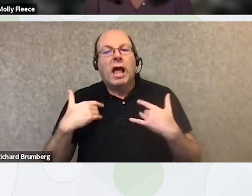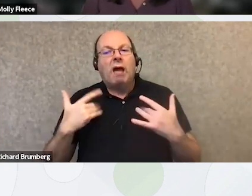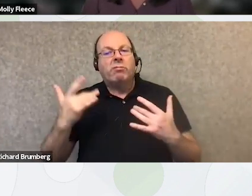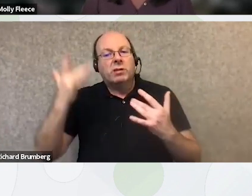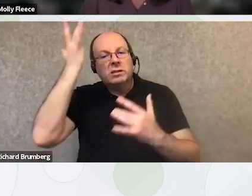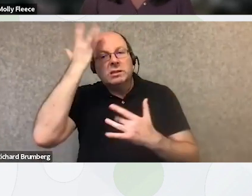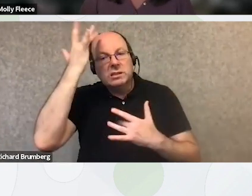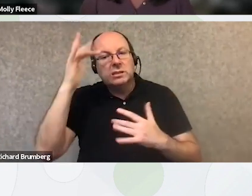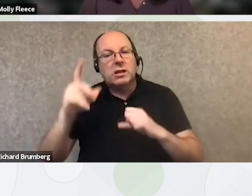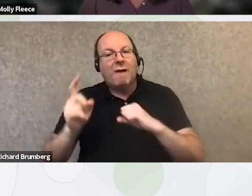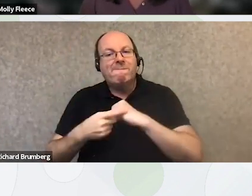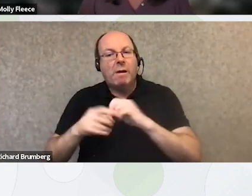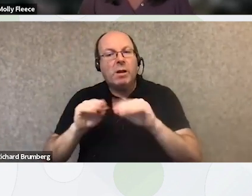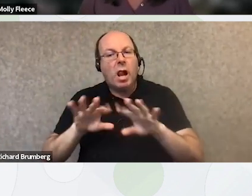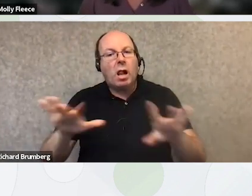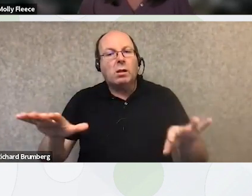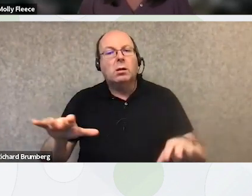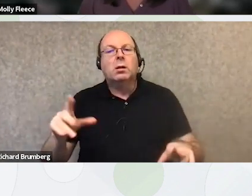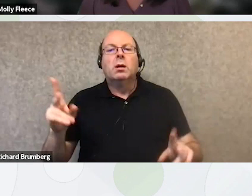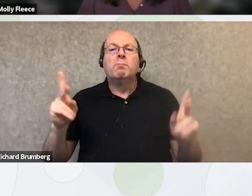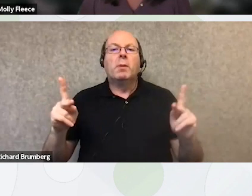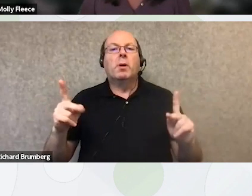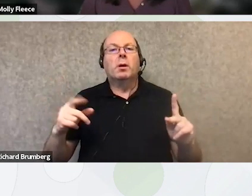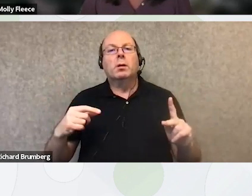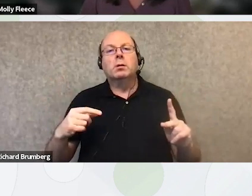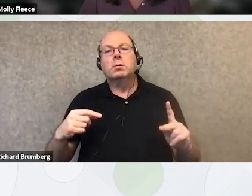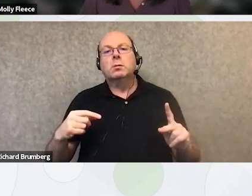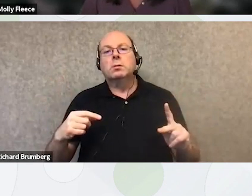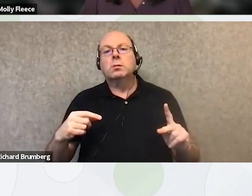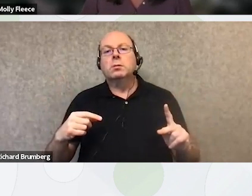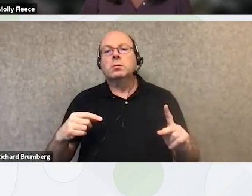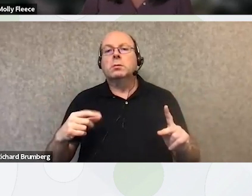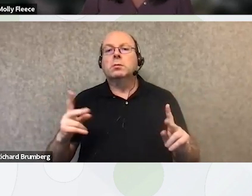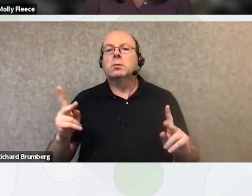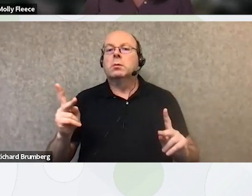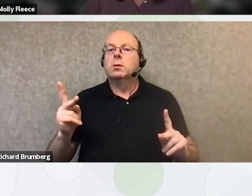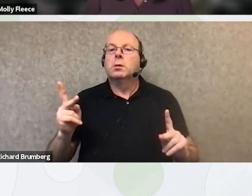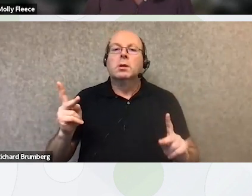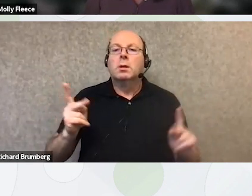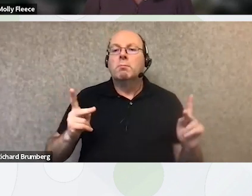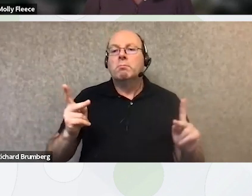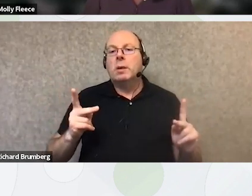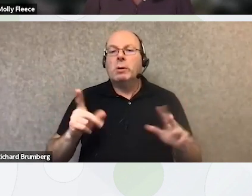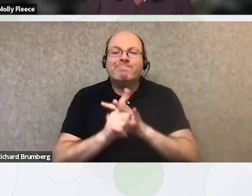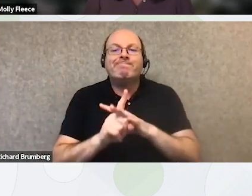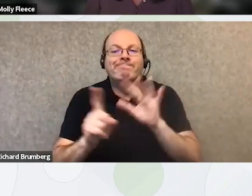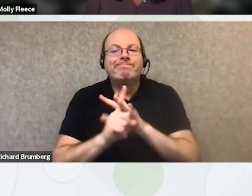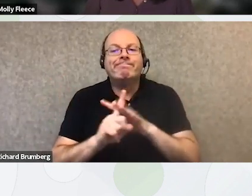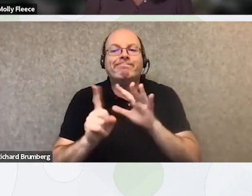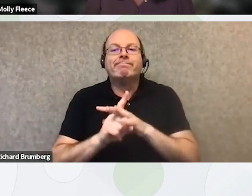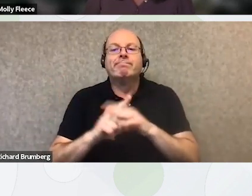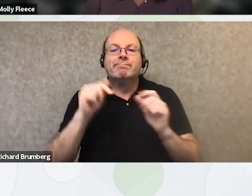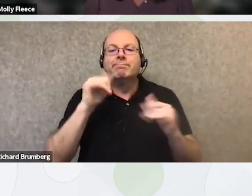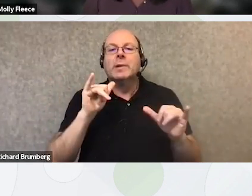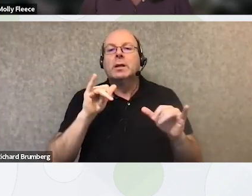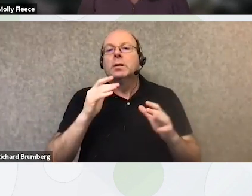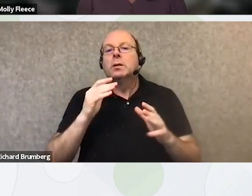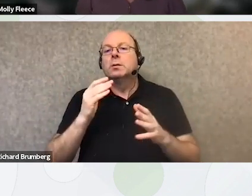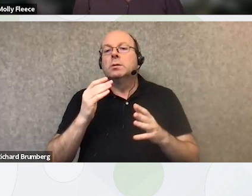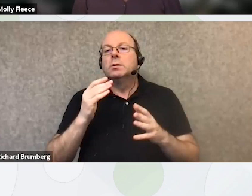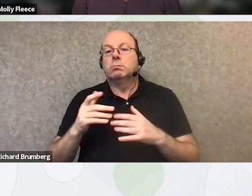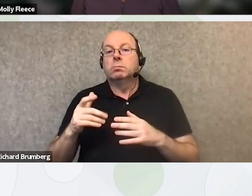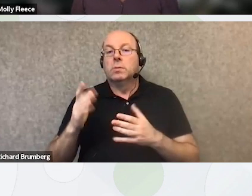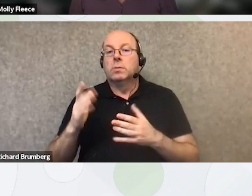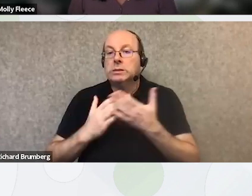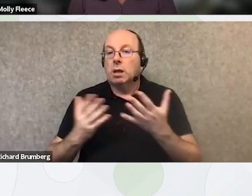community. And we know that healthcare worker presenteeism is very common, and there are many reasons for this. There are simply the logistical